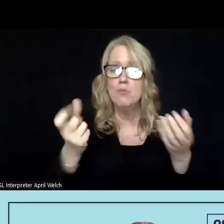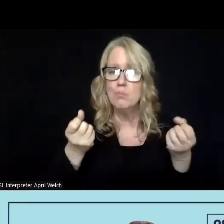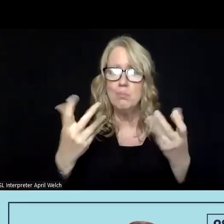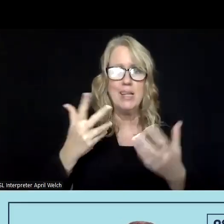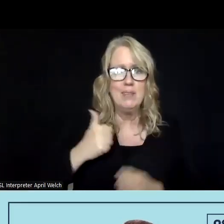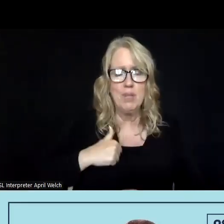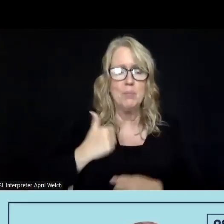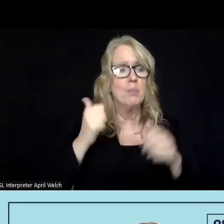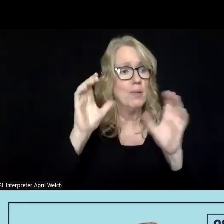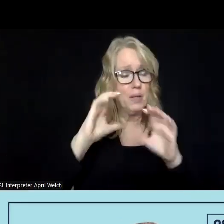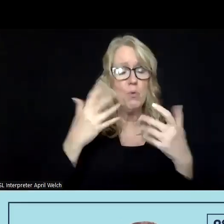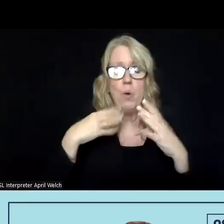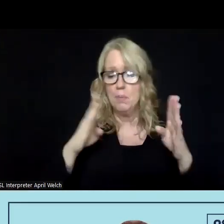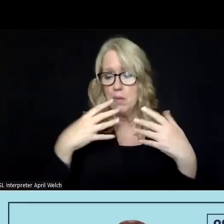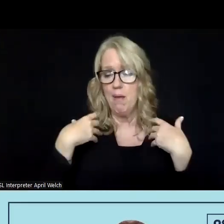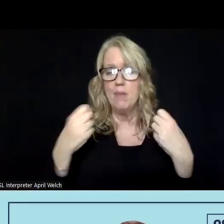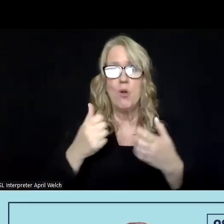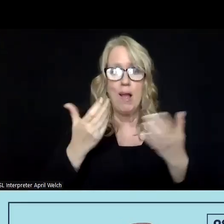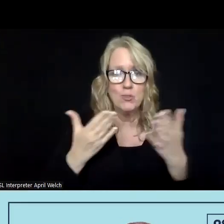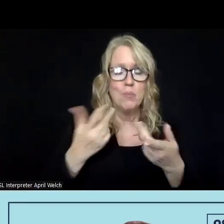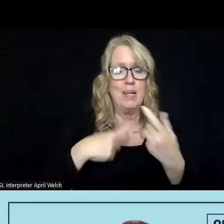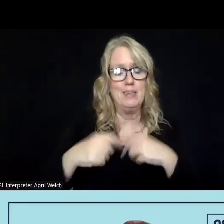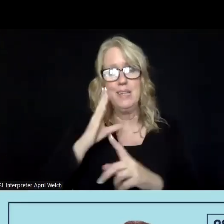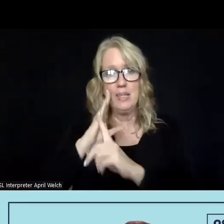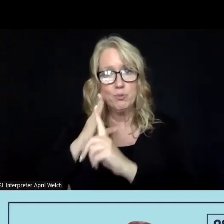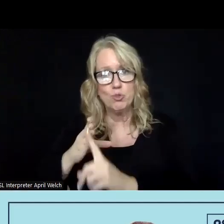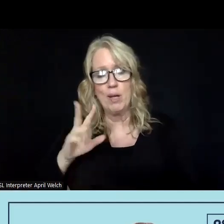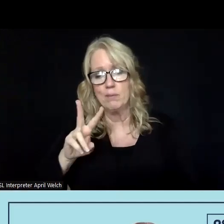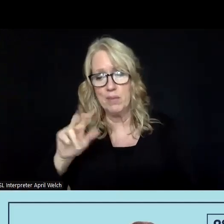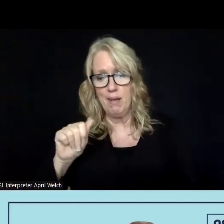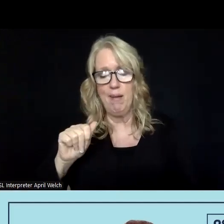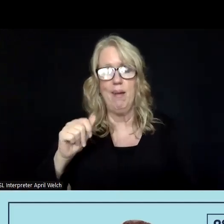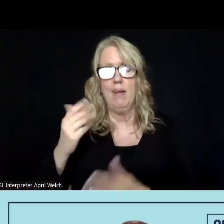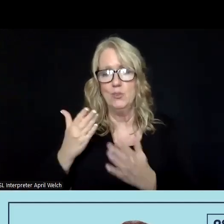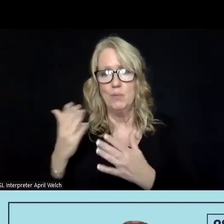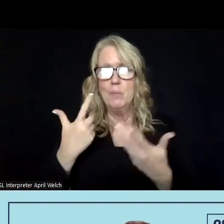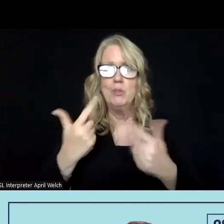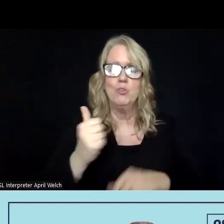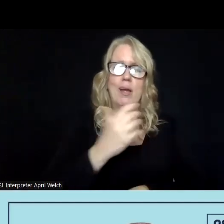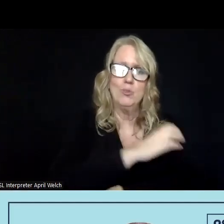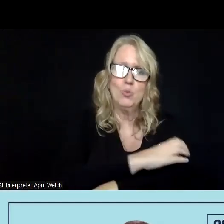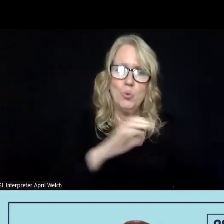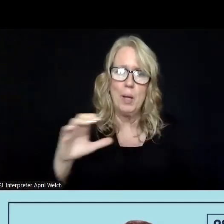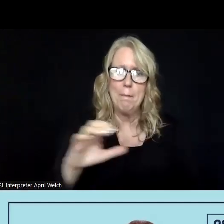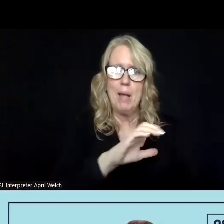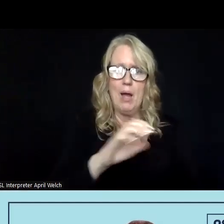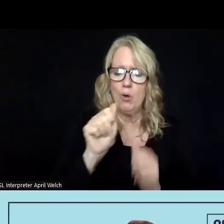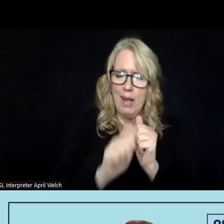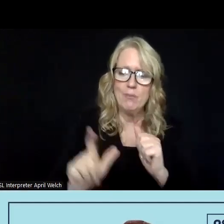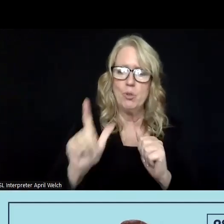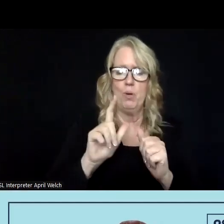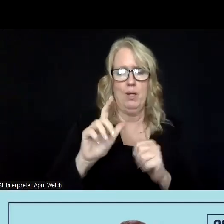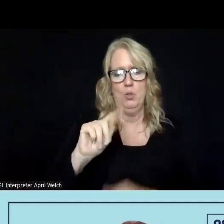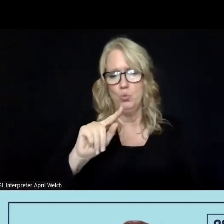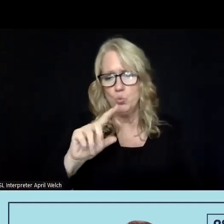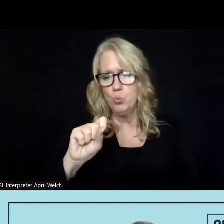are seeking behavioral health services rather than direct veteran services. So it's about empowering everyone with all the tools that